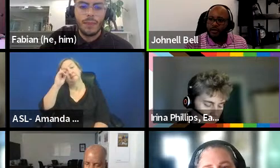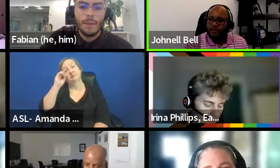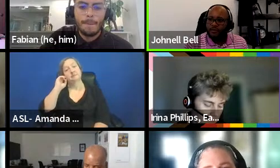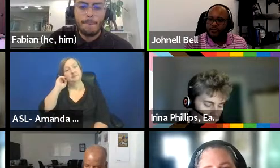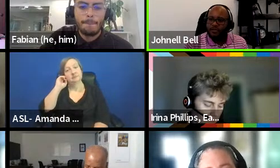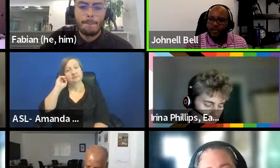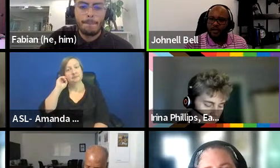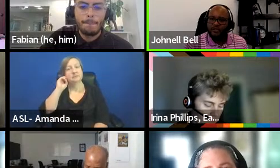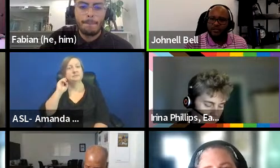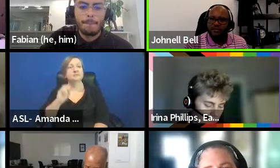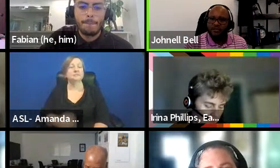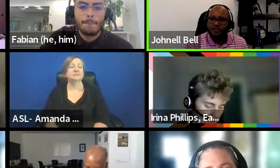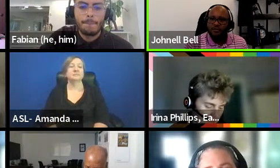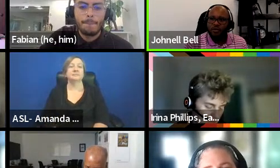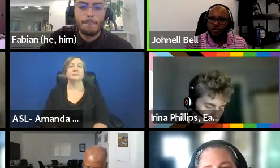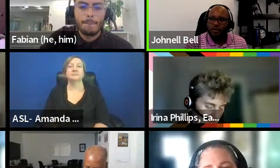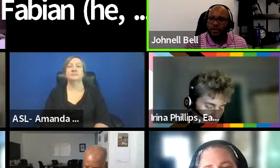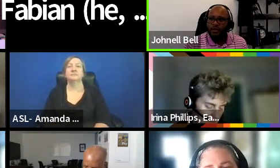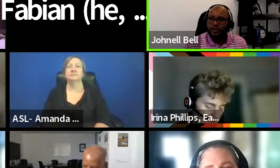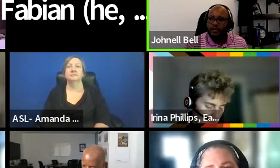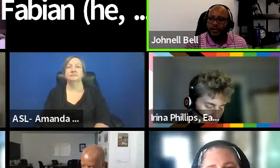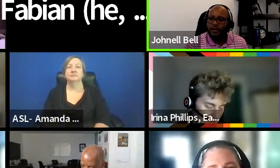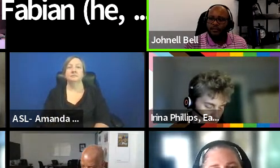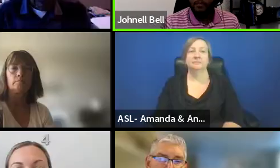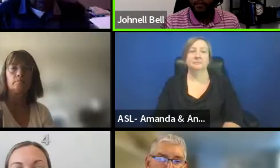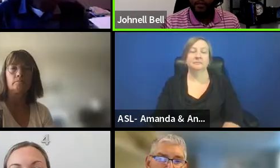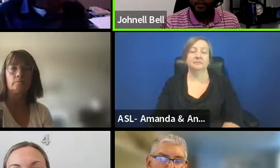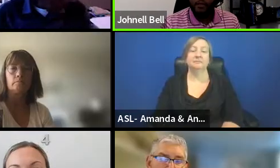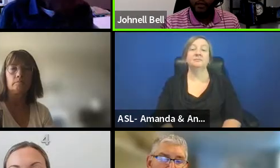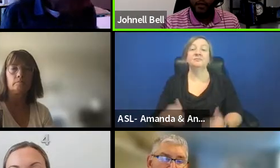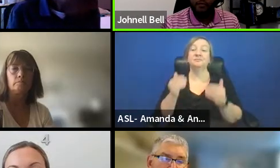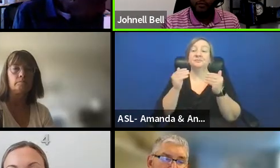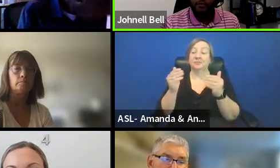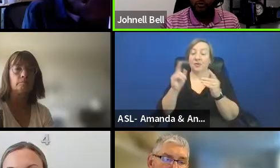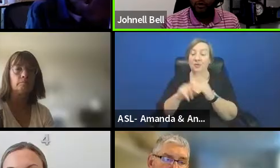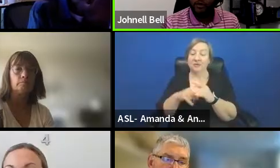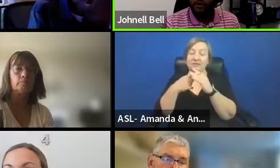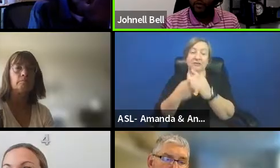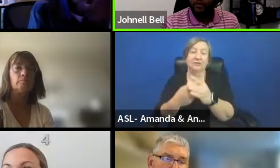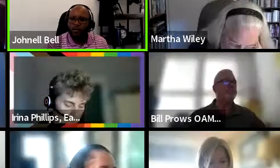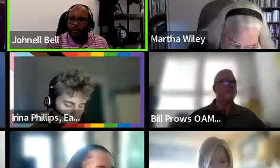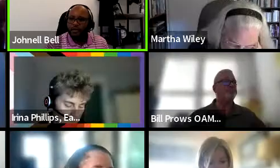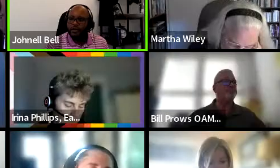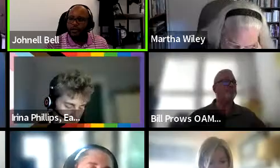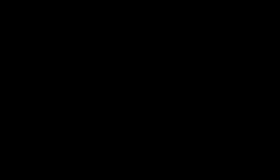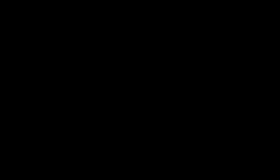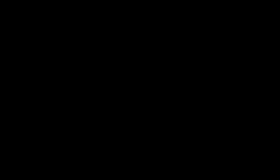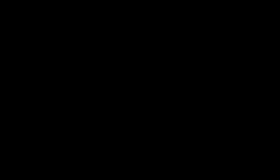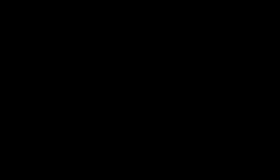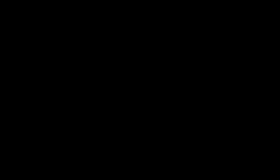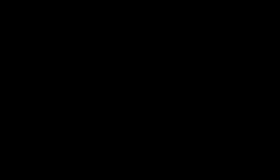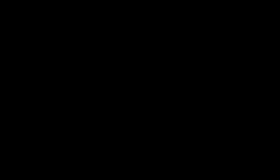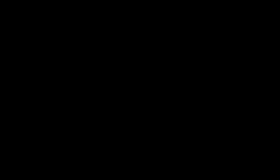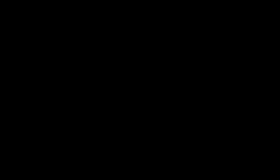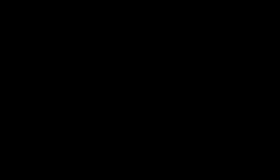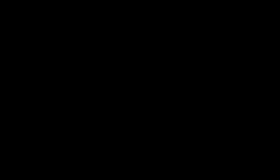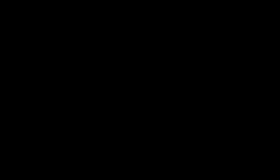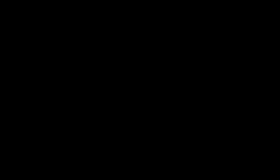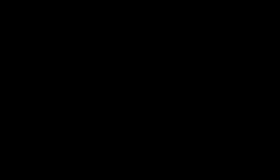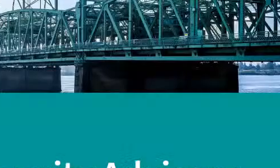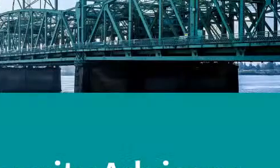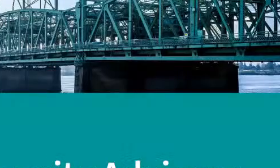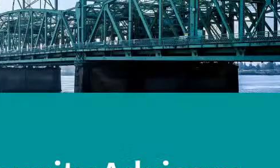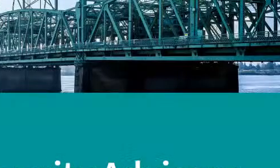go ahead and get the slides going, and then Brent, let me know when we're ready to go live